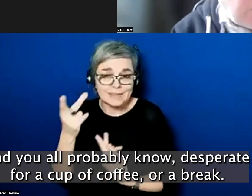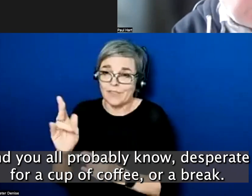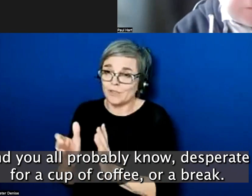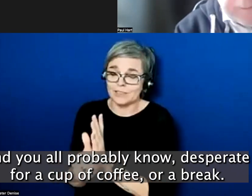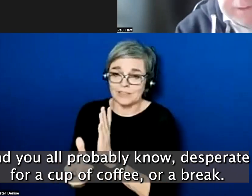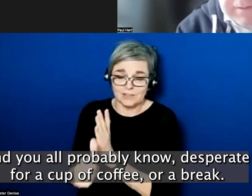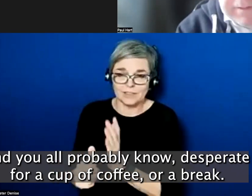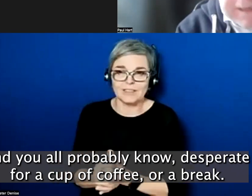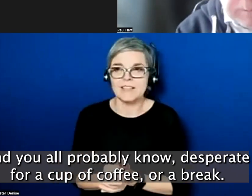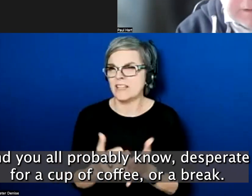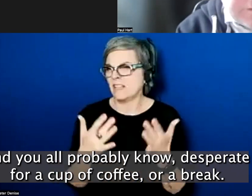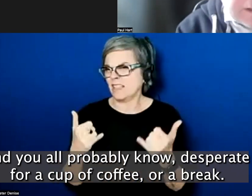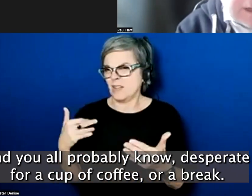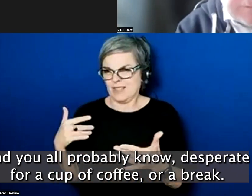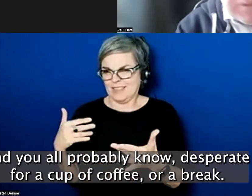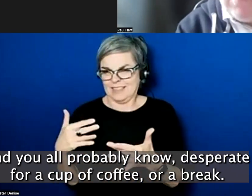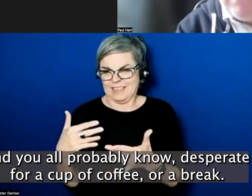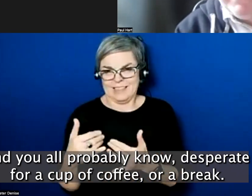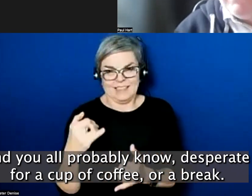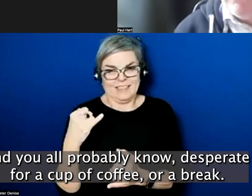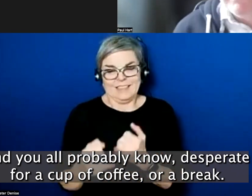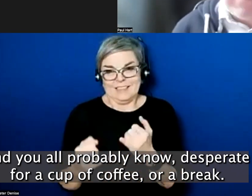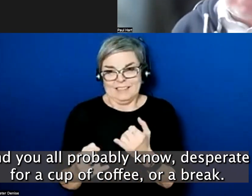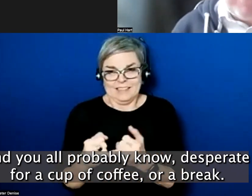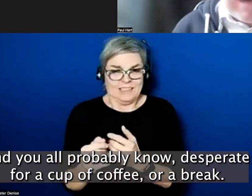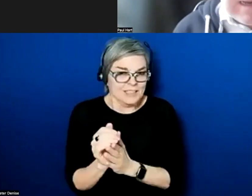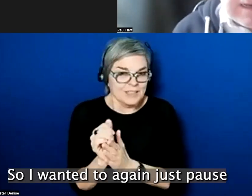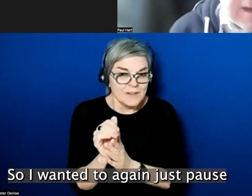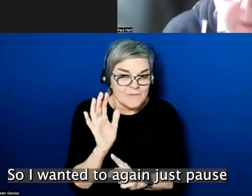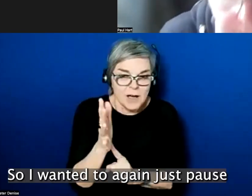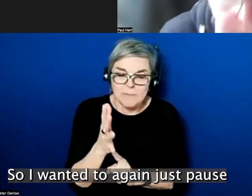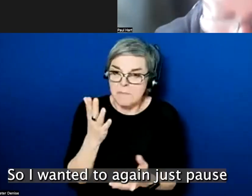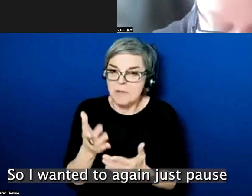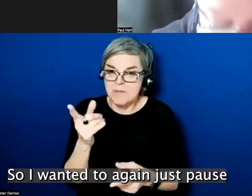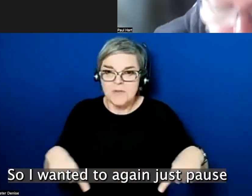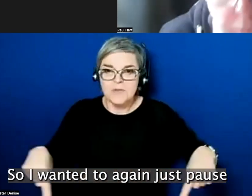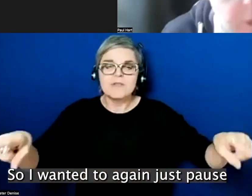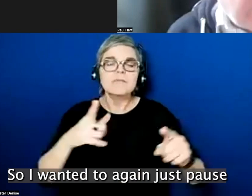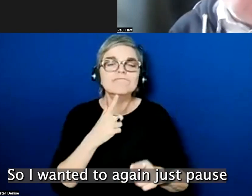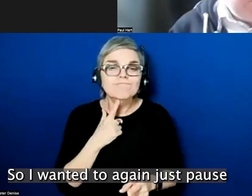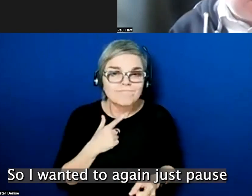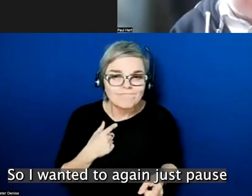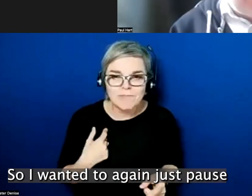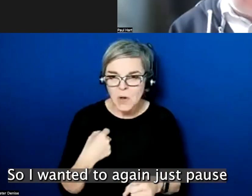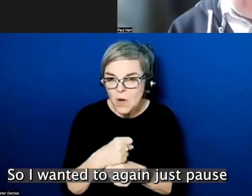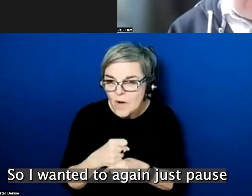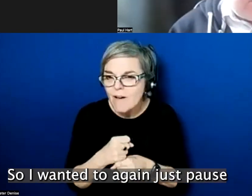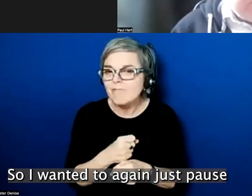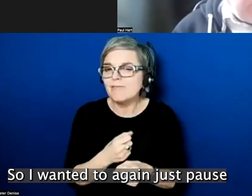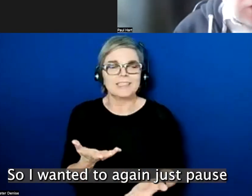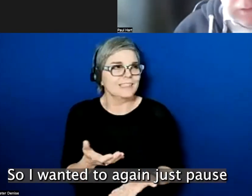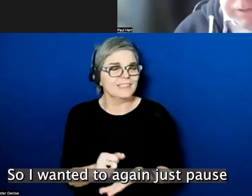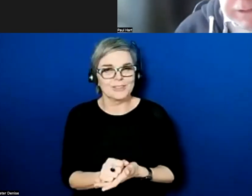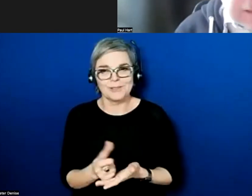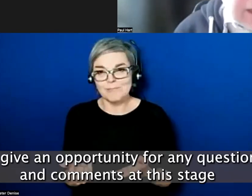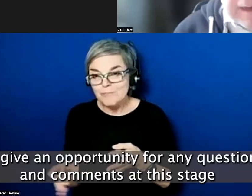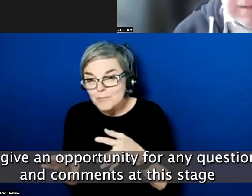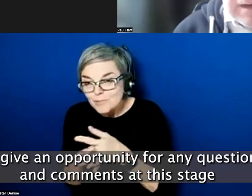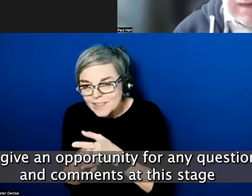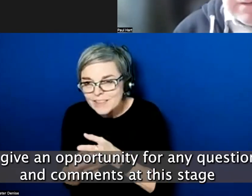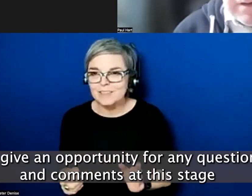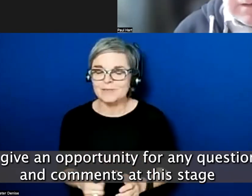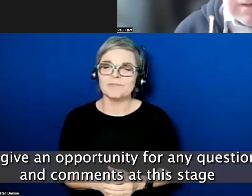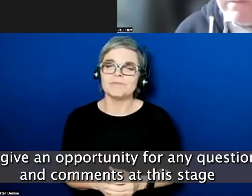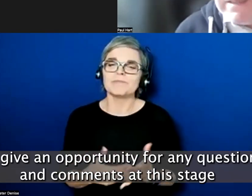you're all probably now desperate for a cup of coffee or a break. So I wanted to again just pause